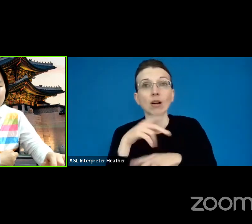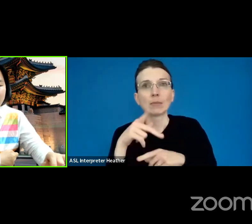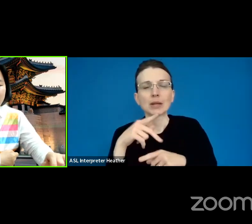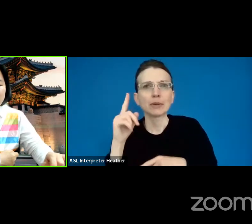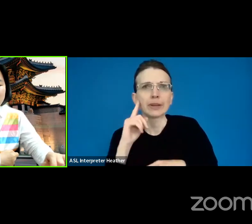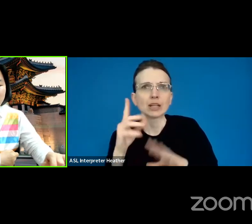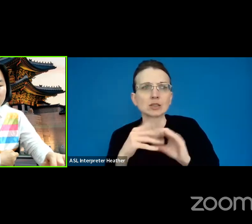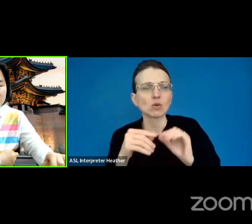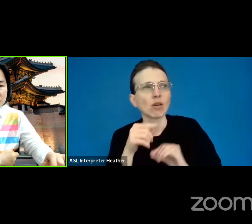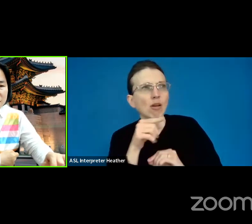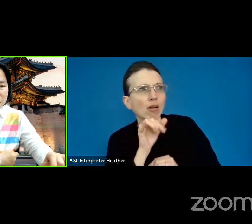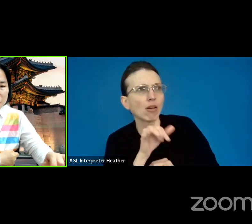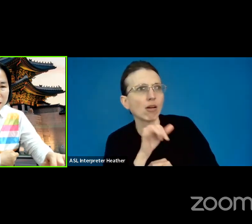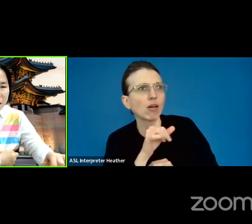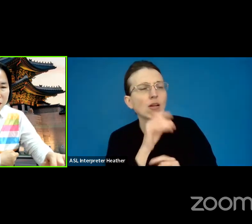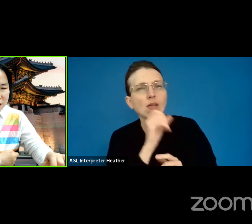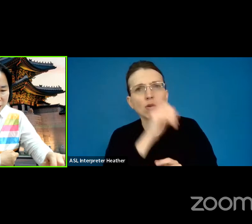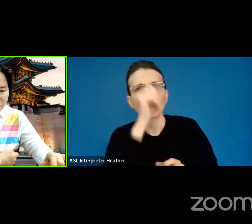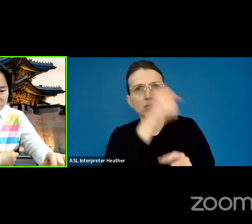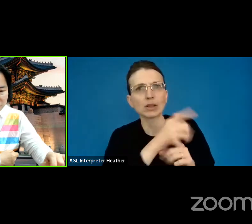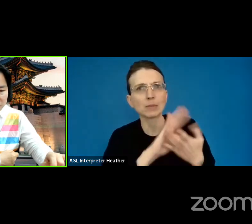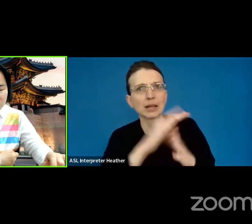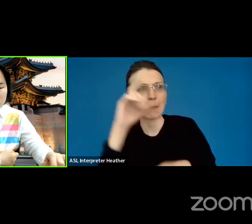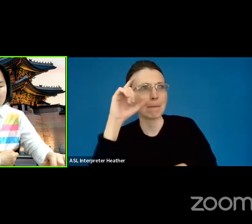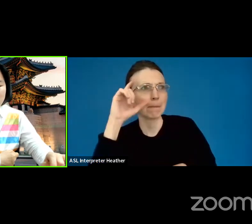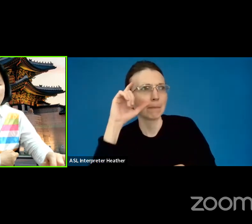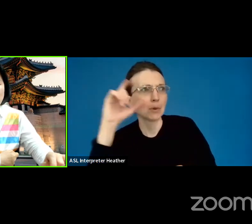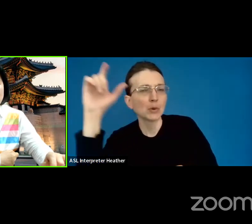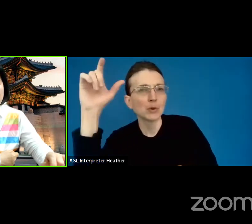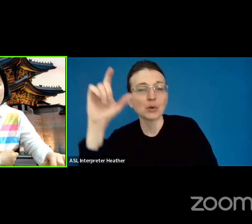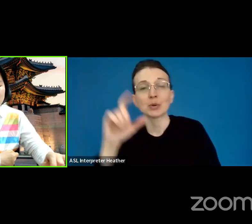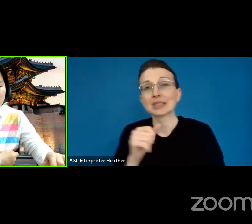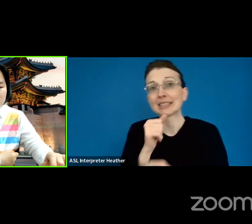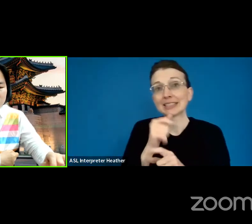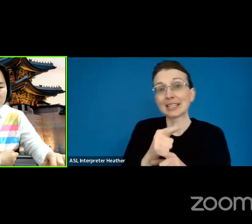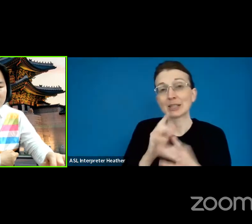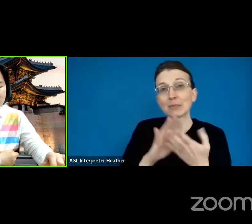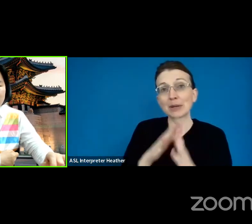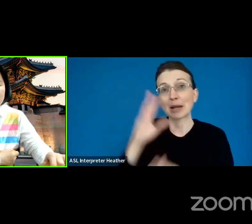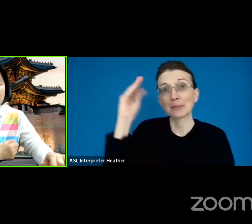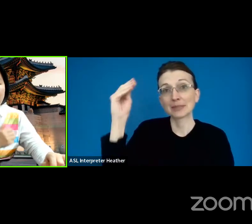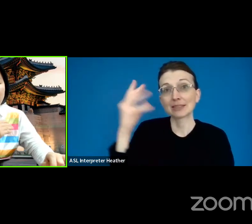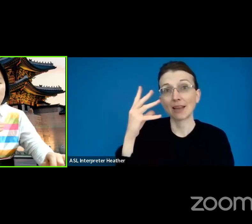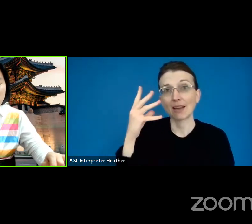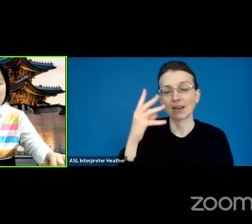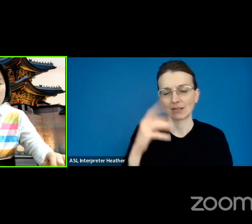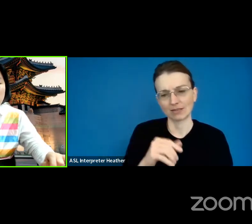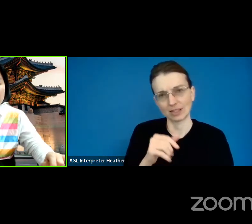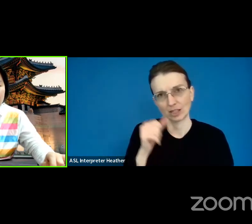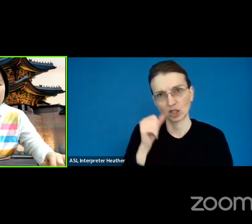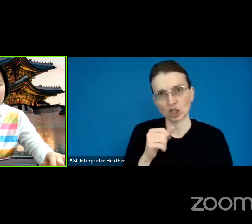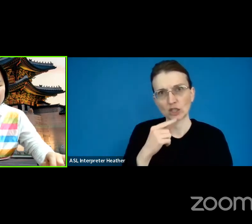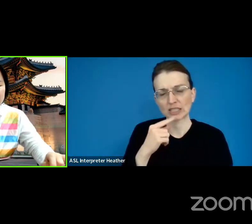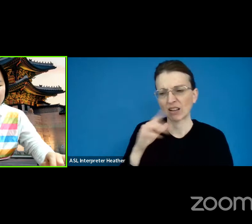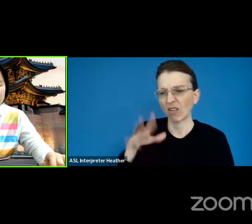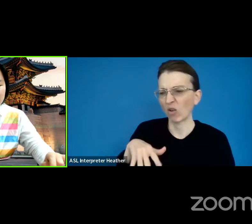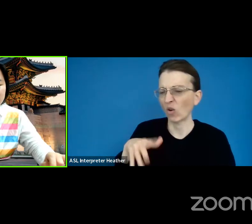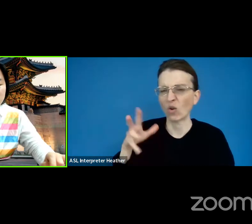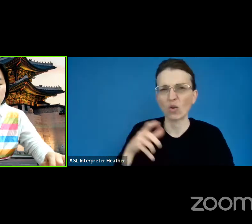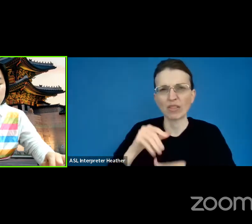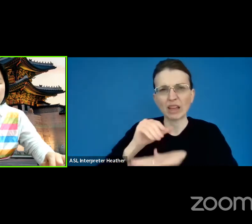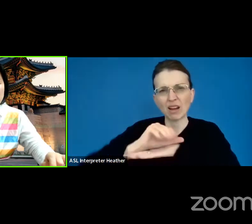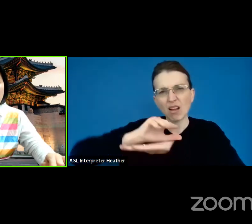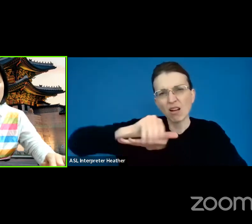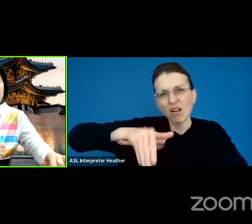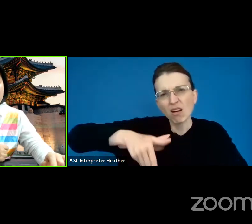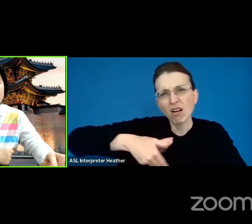moon and the younger sister became the sun, because she said to her brother, the night was so dark that